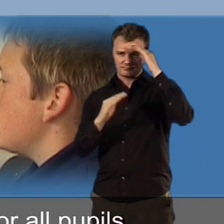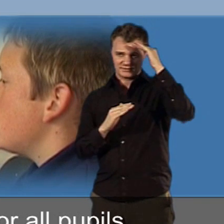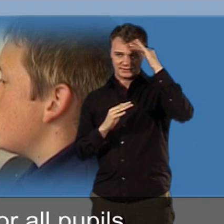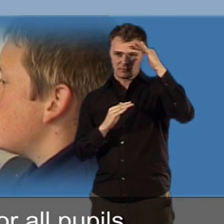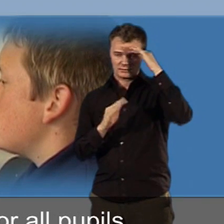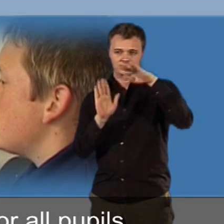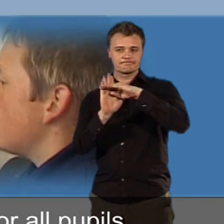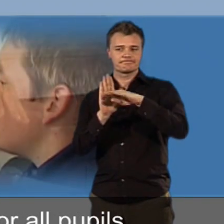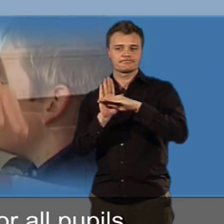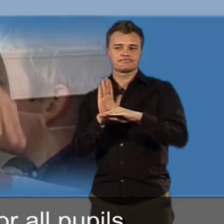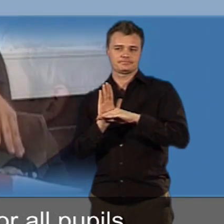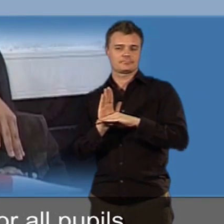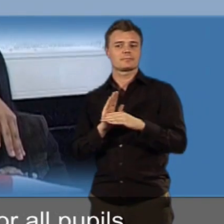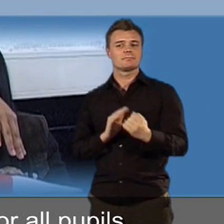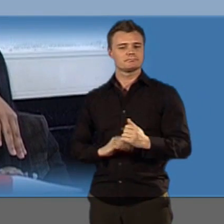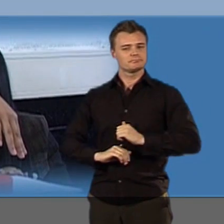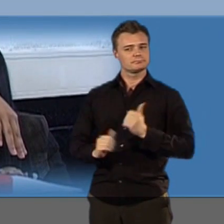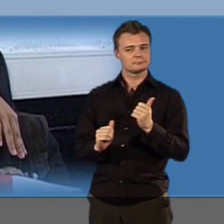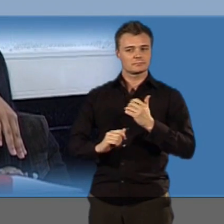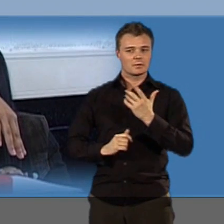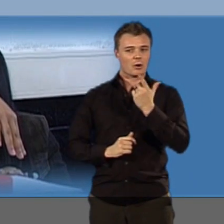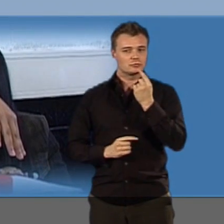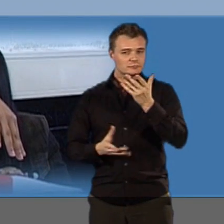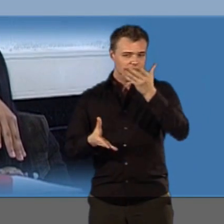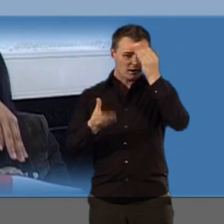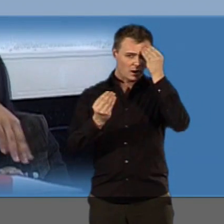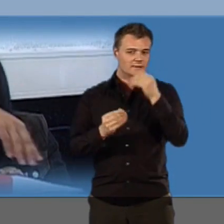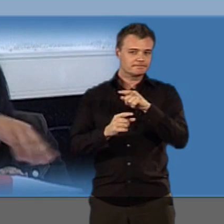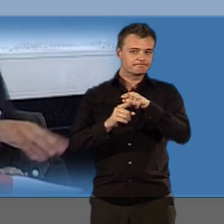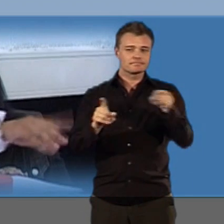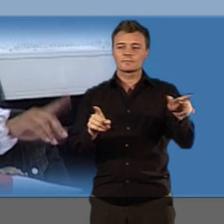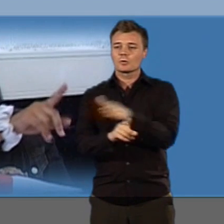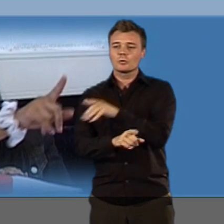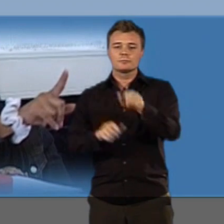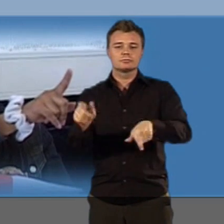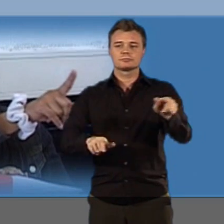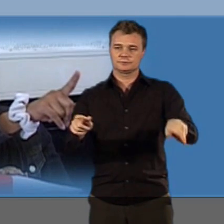pupils. These are setting suitable learning challenges,